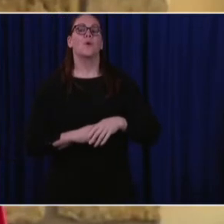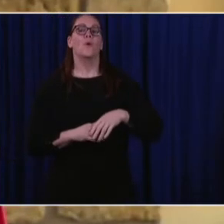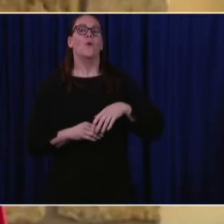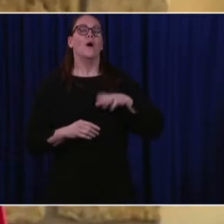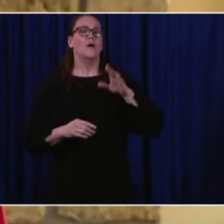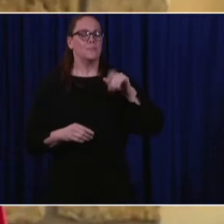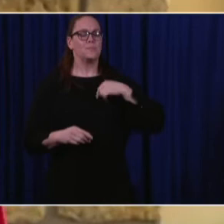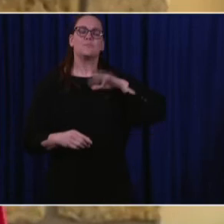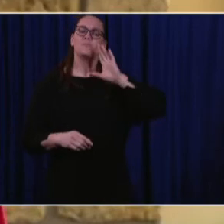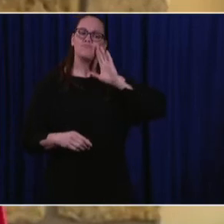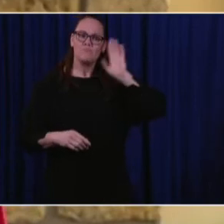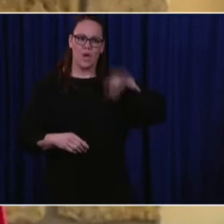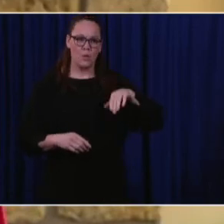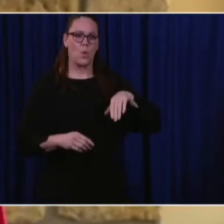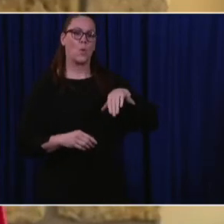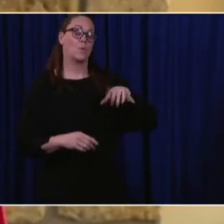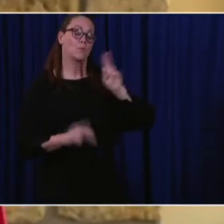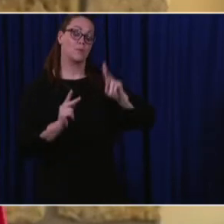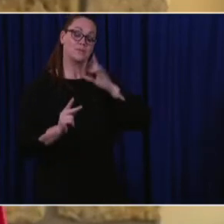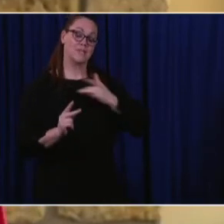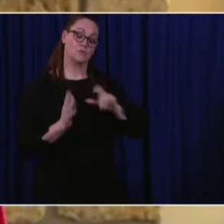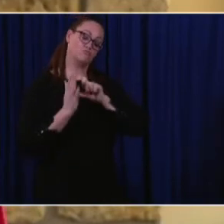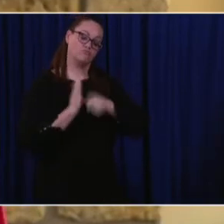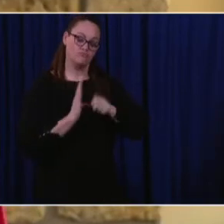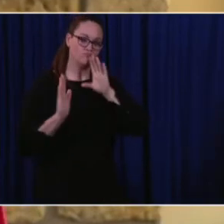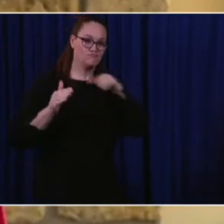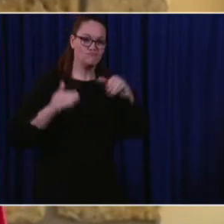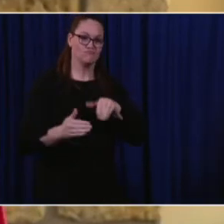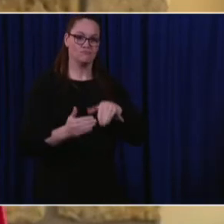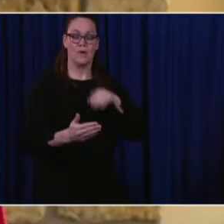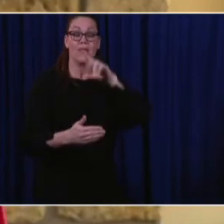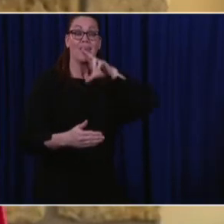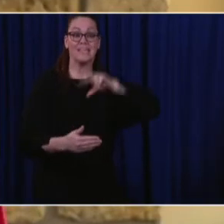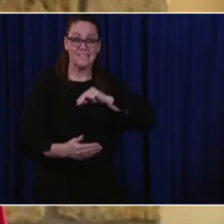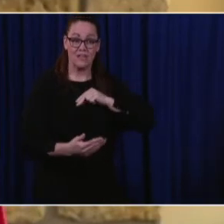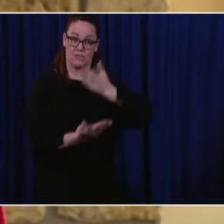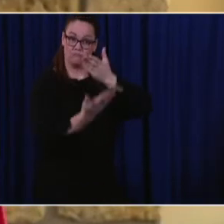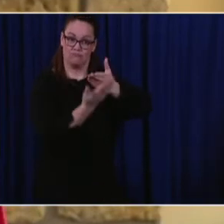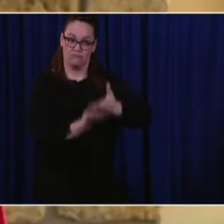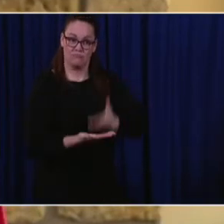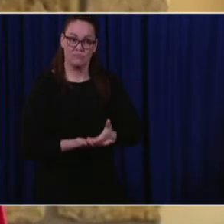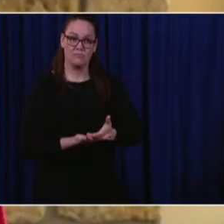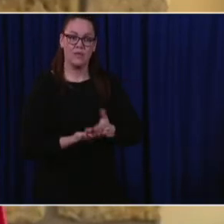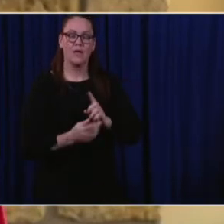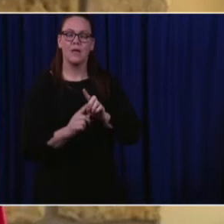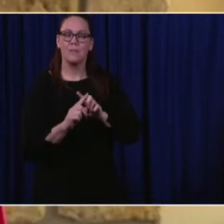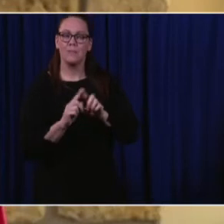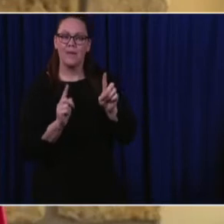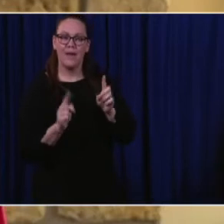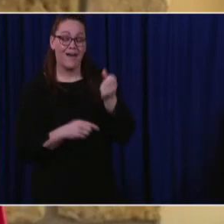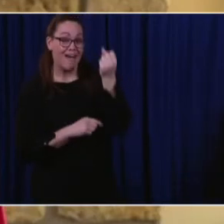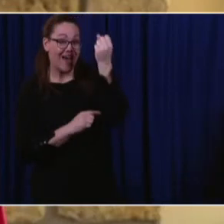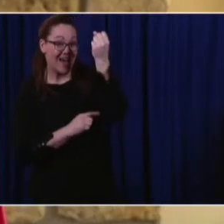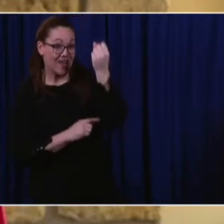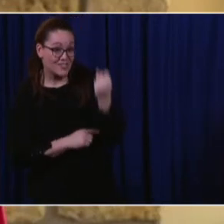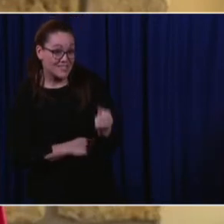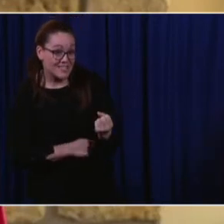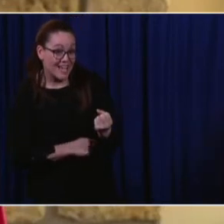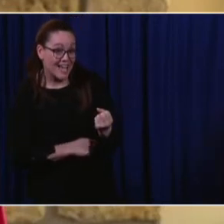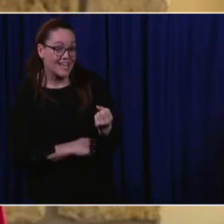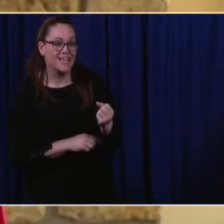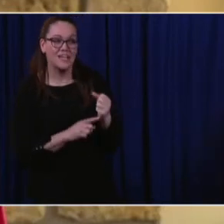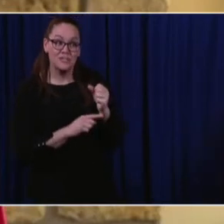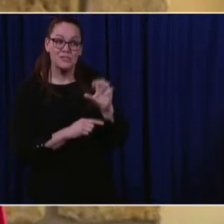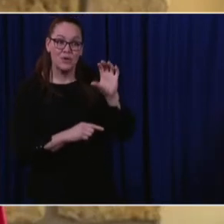placed, understandably, on Thanksgiving. But every Saturday afternoon when there's an Ohio State game, it's almost like a mini version of